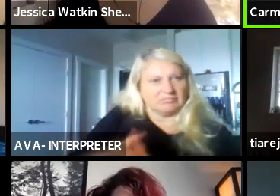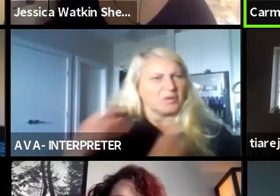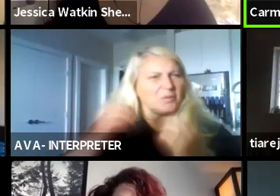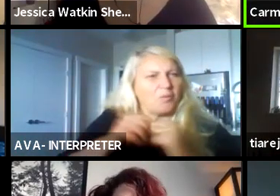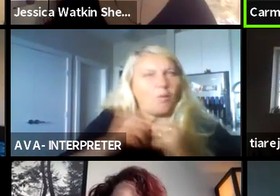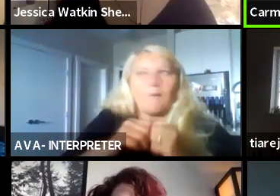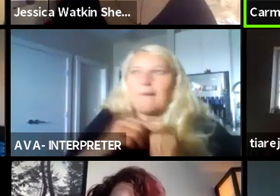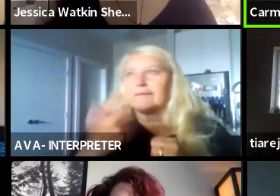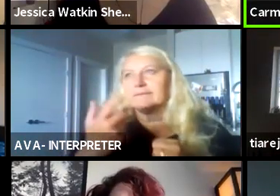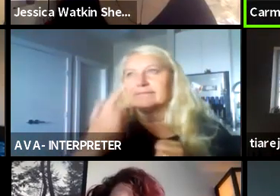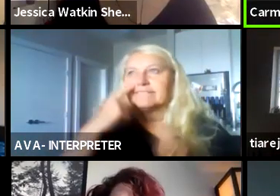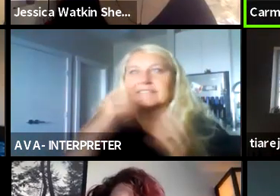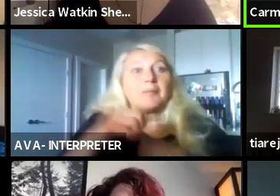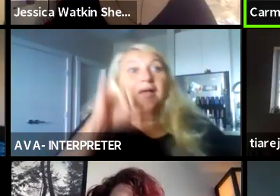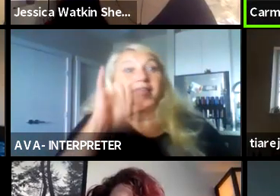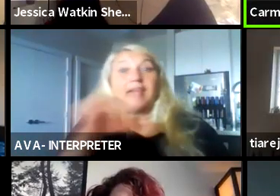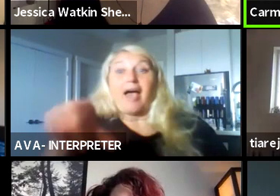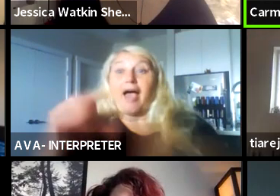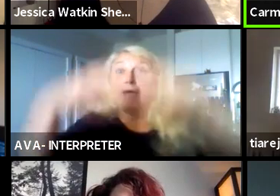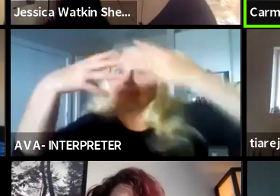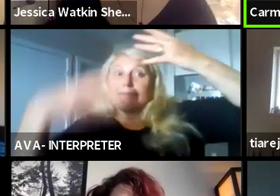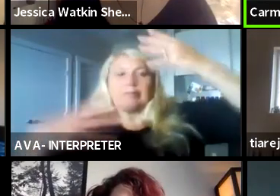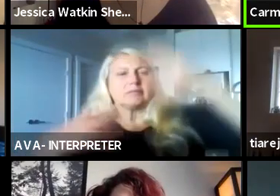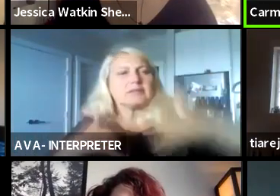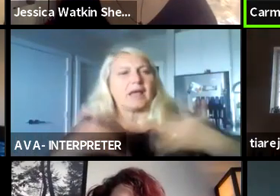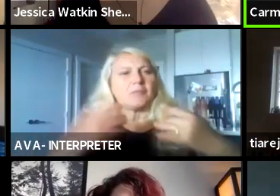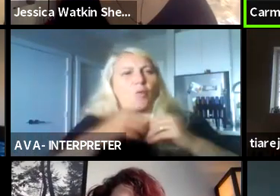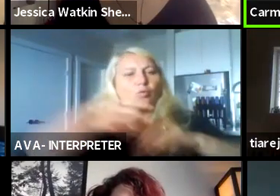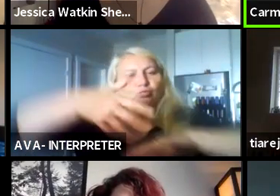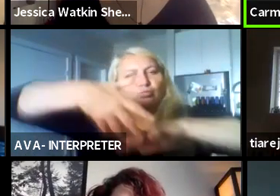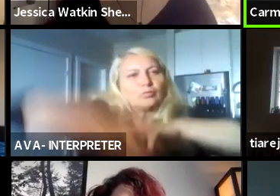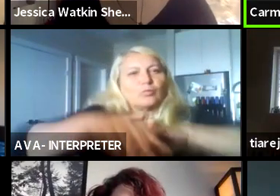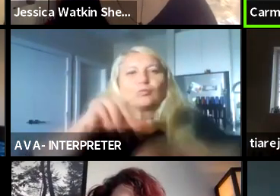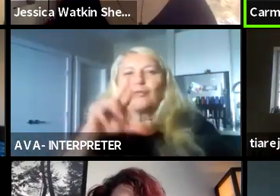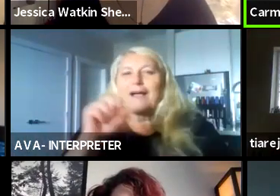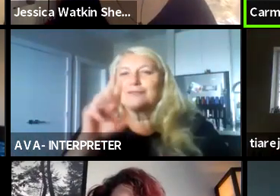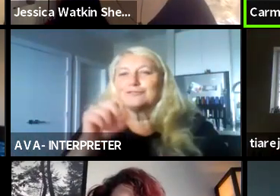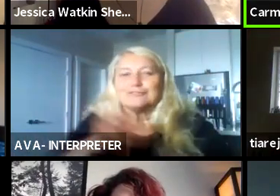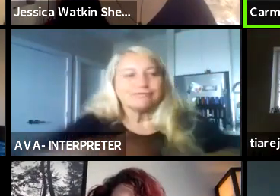grassroots spaces that organize around, you know,